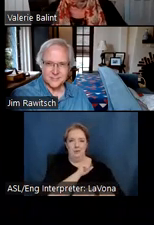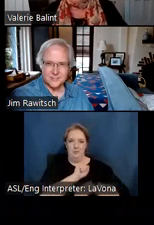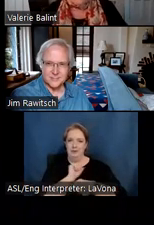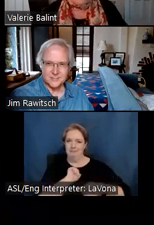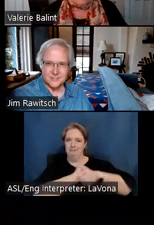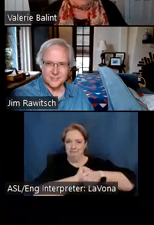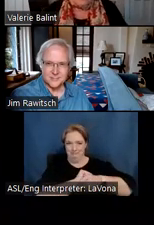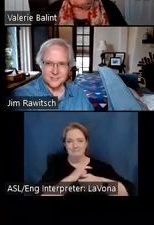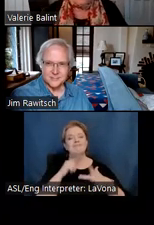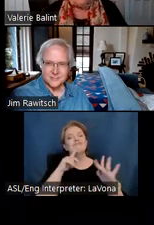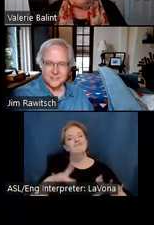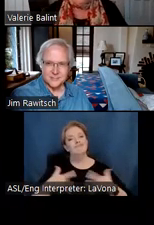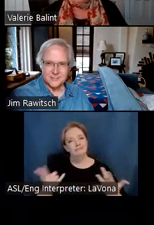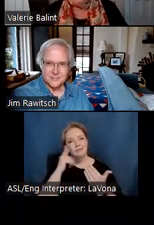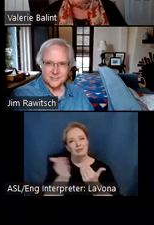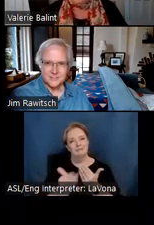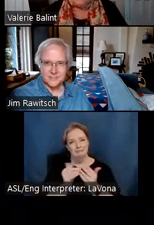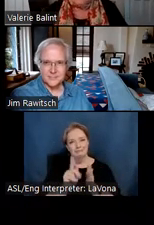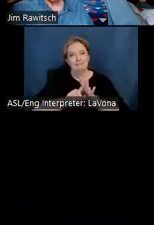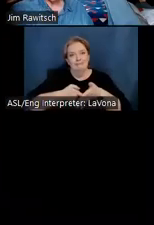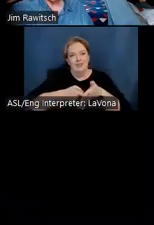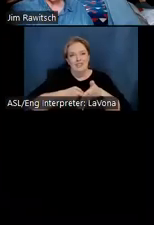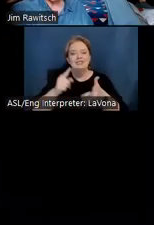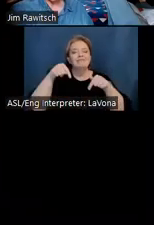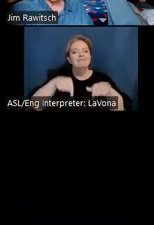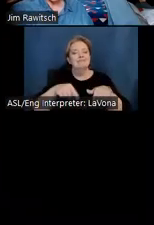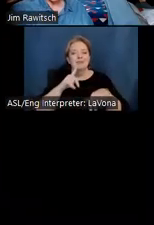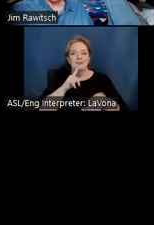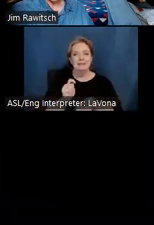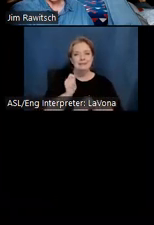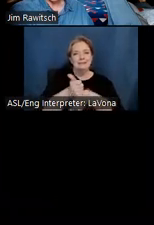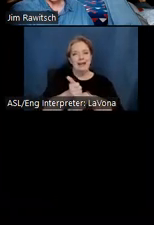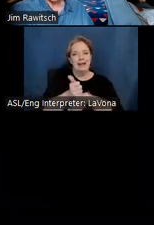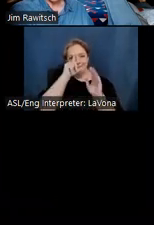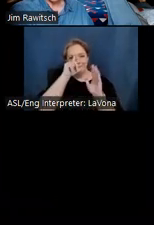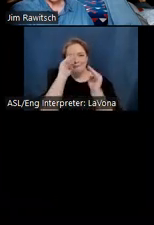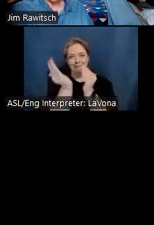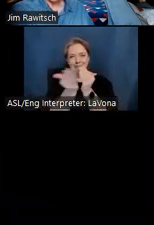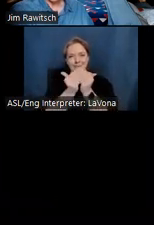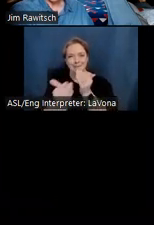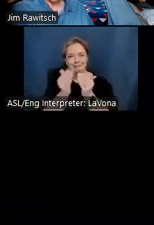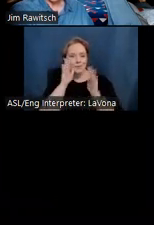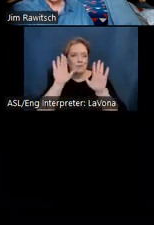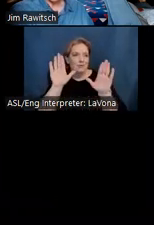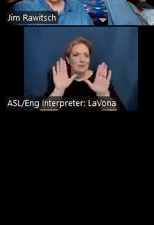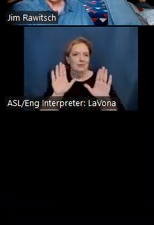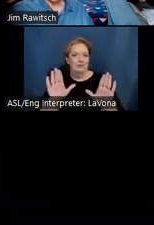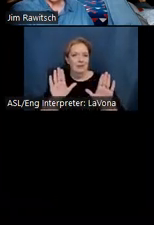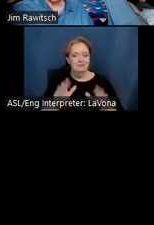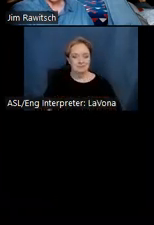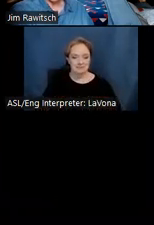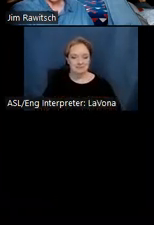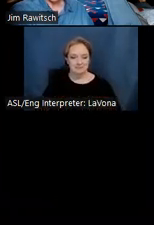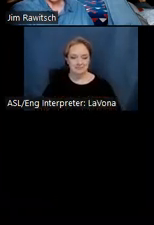And I'm thrilled to kick off this season with a place that sets the stage for what will be a through line we'll be exploring this year.